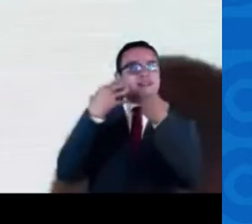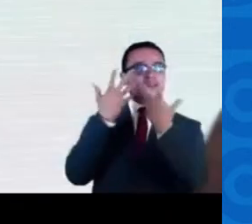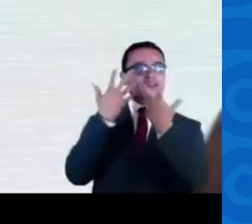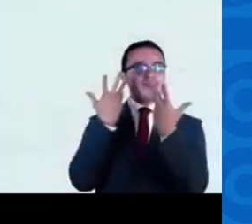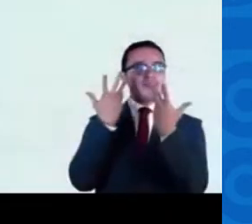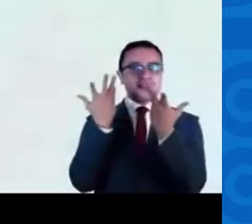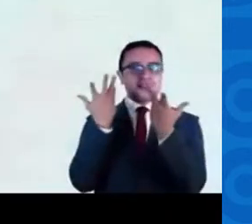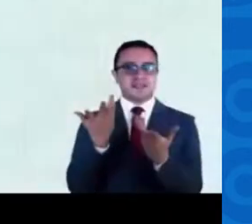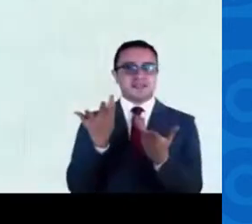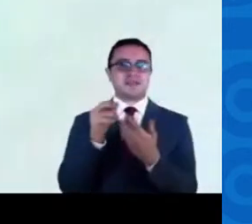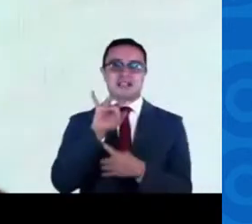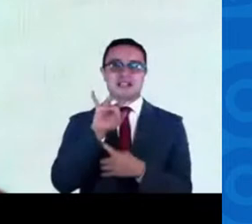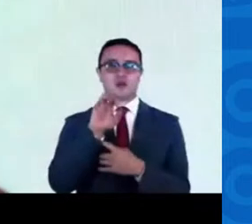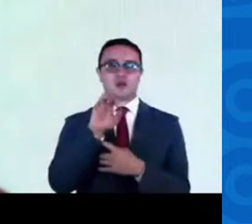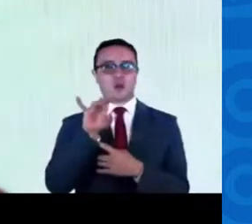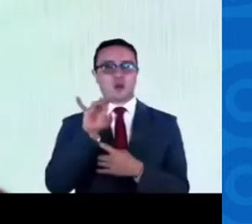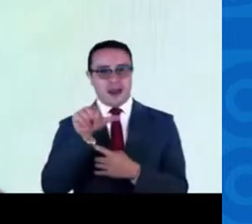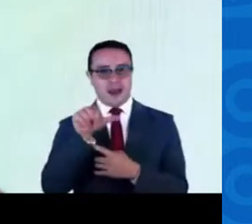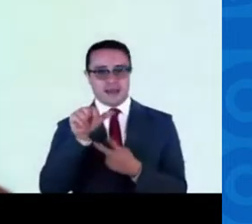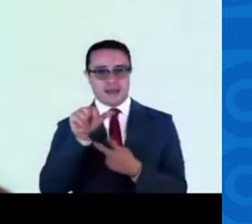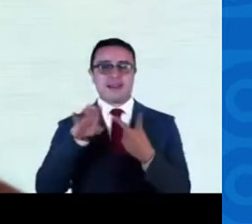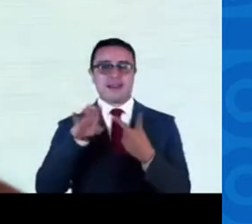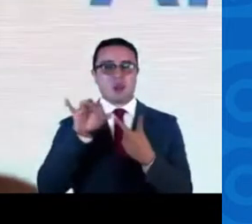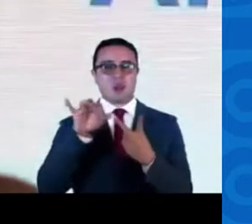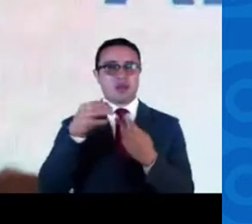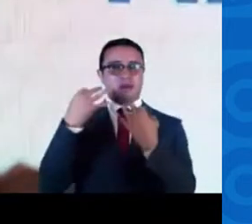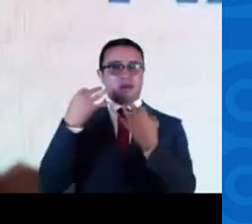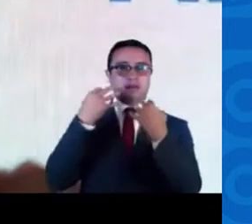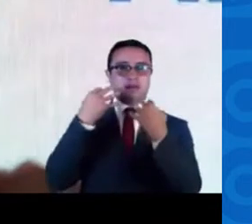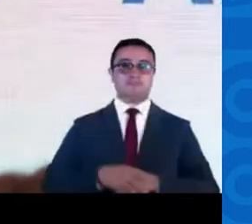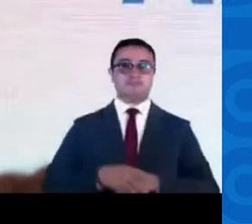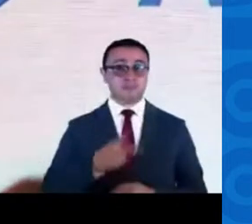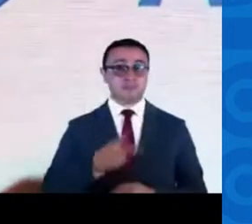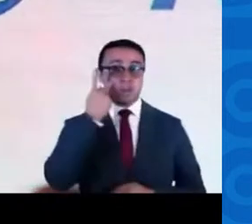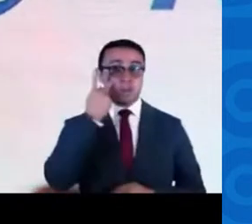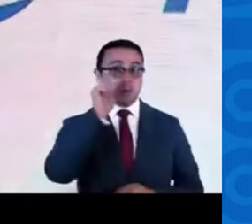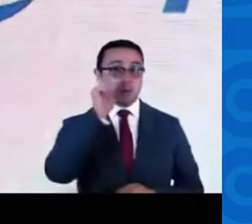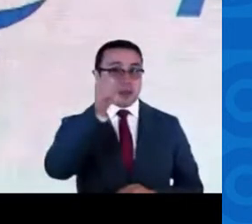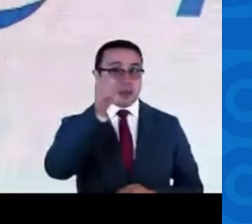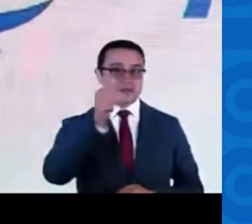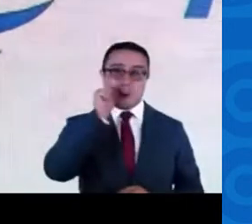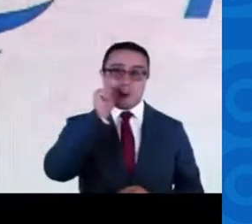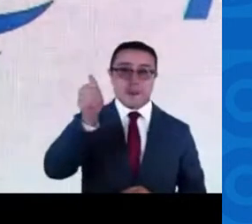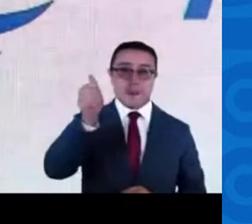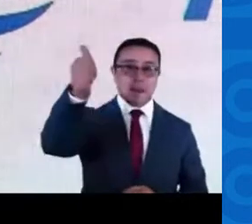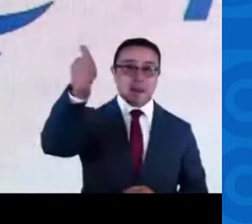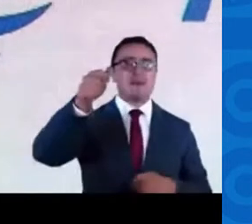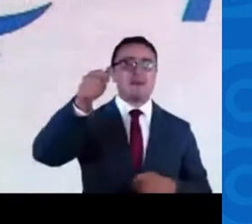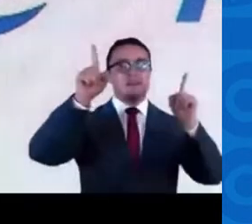you, Claudia, for allowing me last remarks.